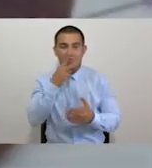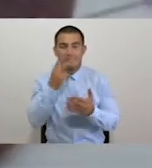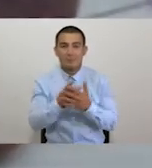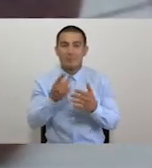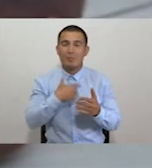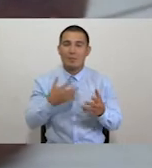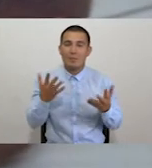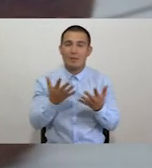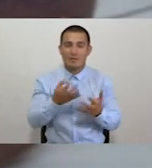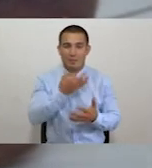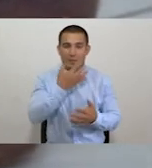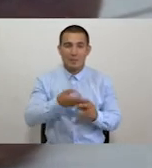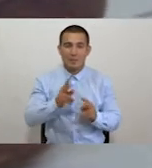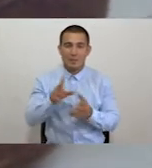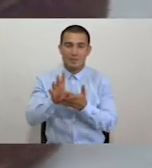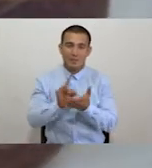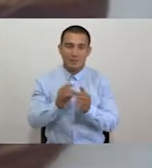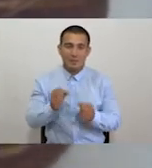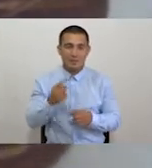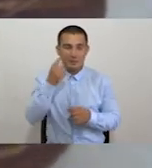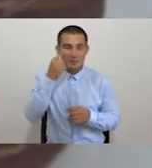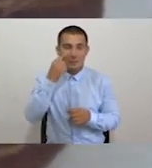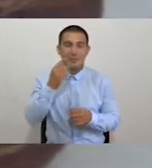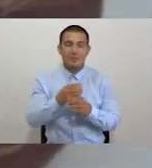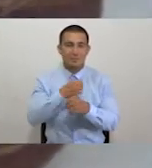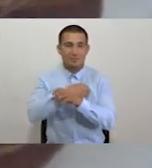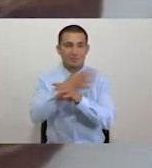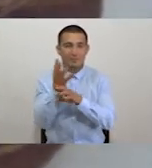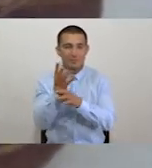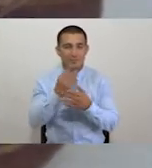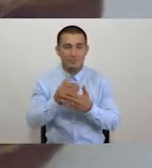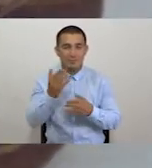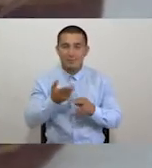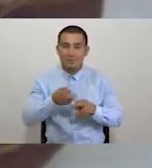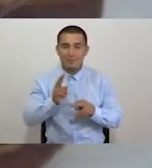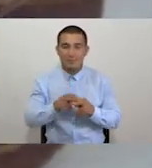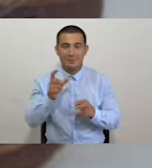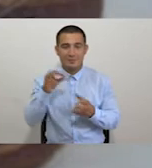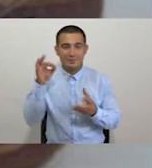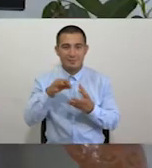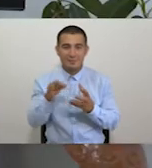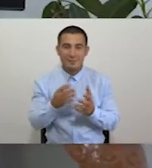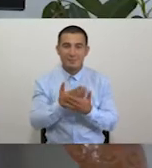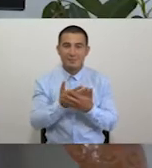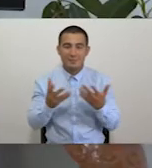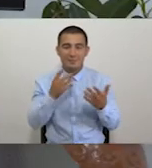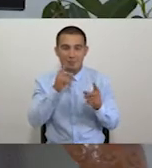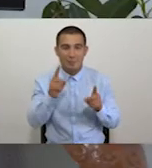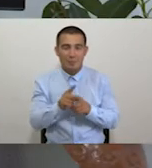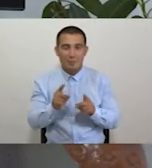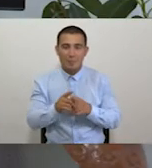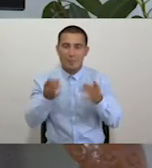olishingiz mumkin bo'ladi. Masalan, tipratikon shaklidagi igna qadagich yoki manday